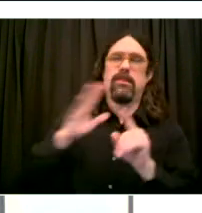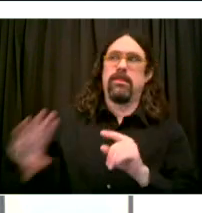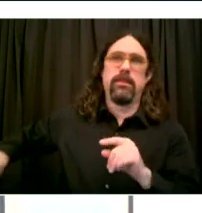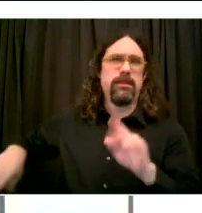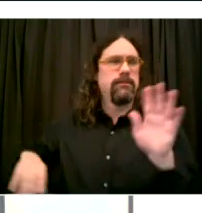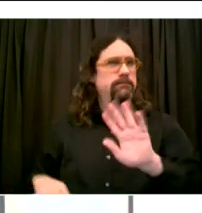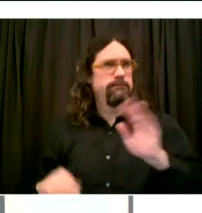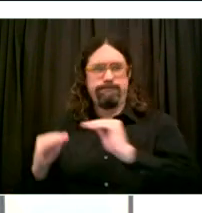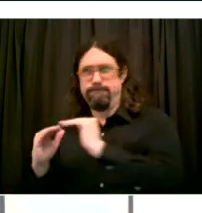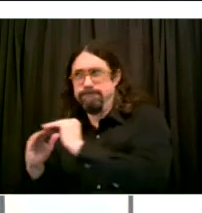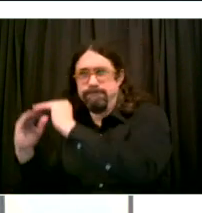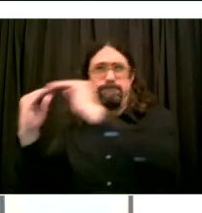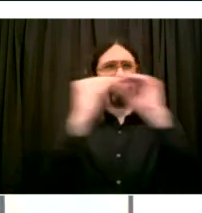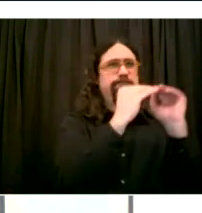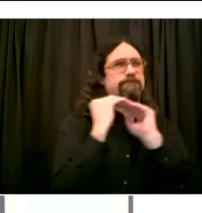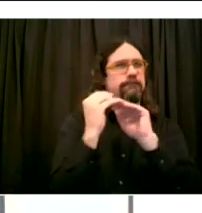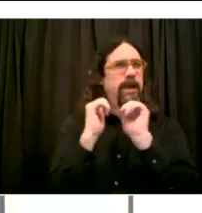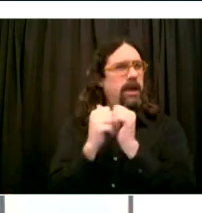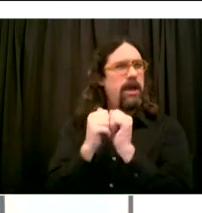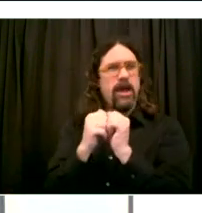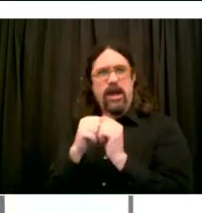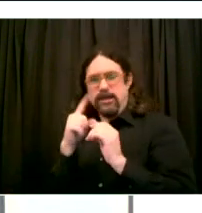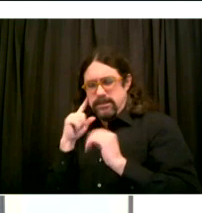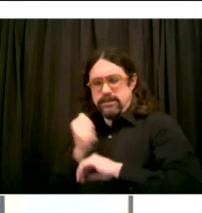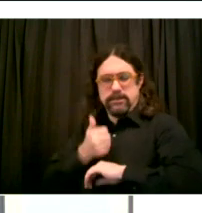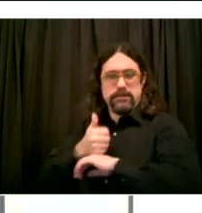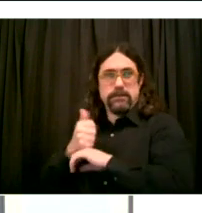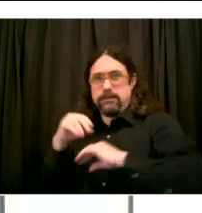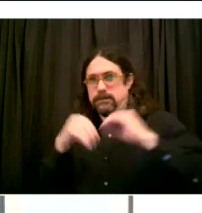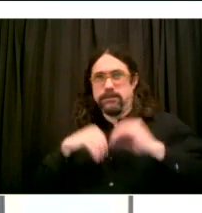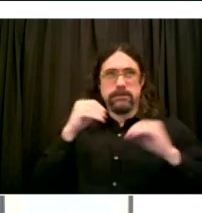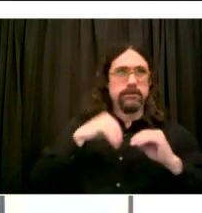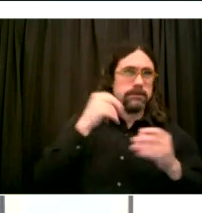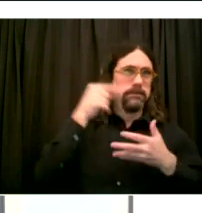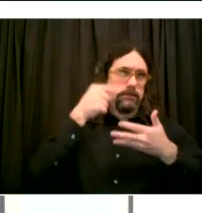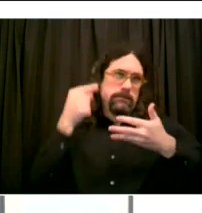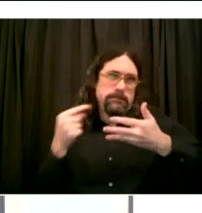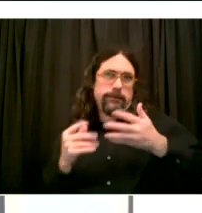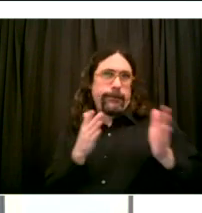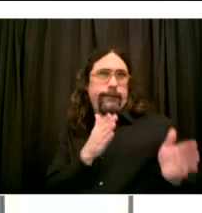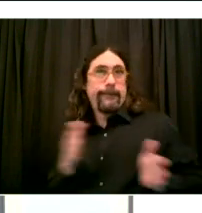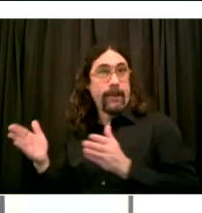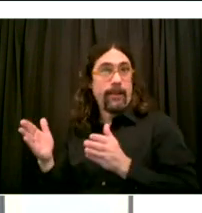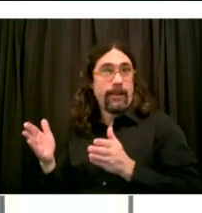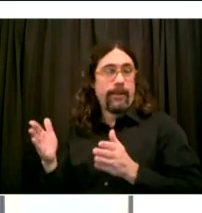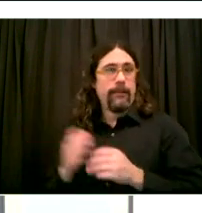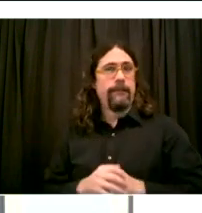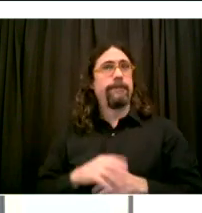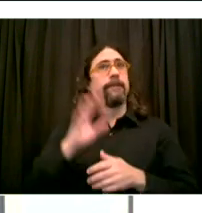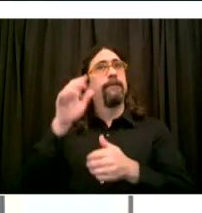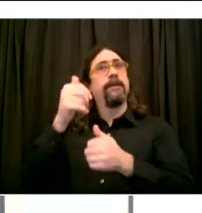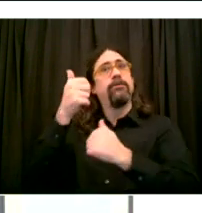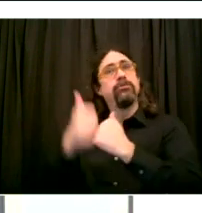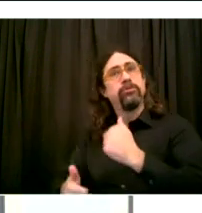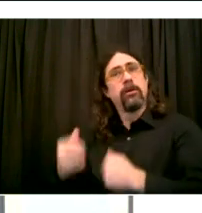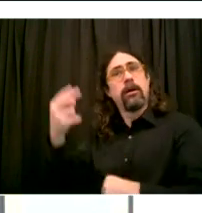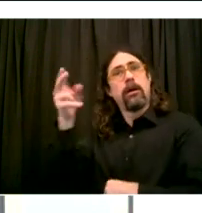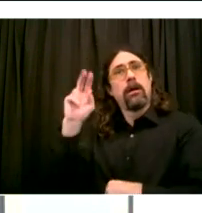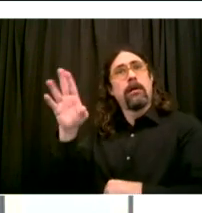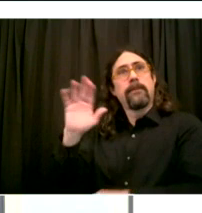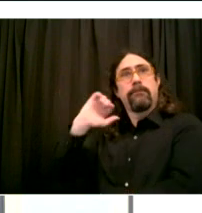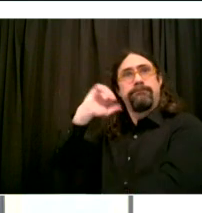community vaccine hubs. We have all of our Vaccine for All materials translated in the 13 most